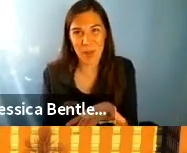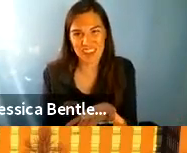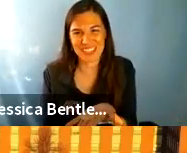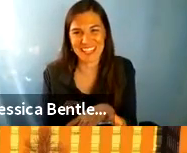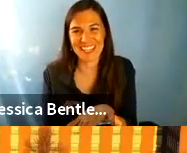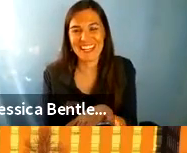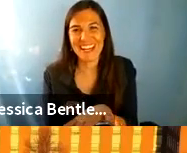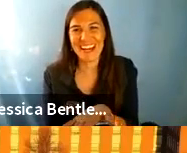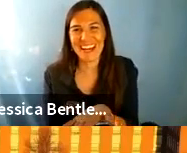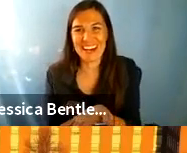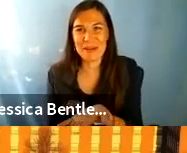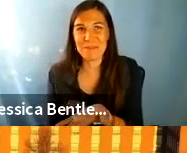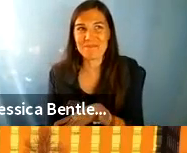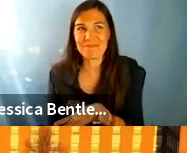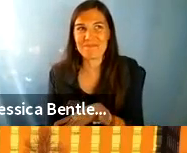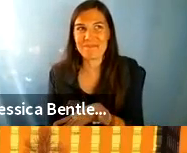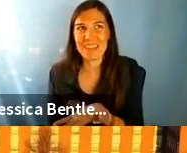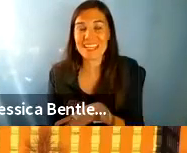that question